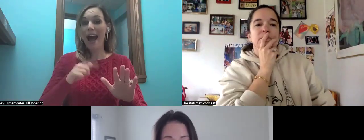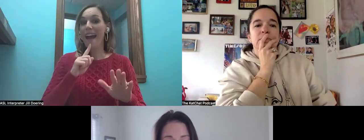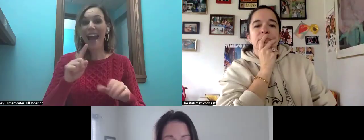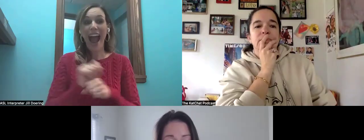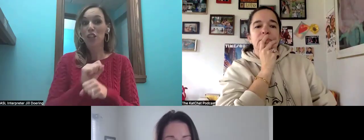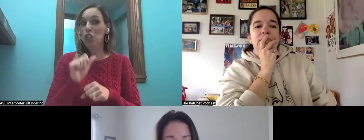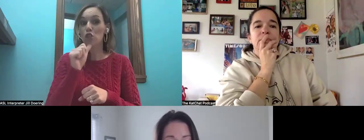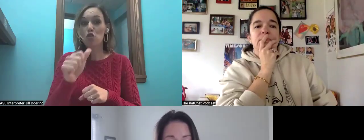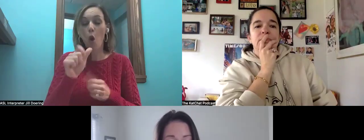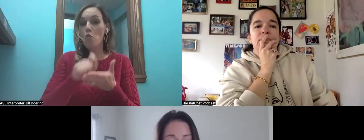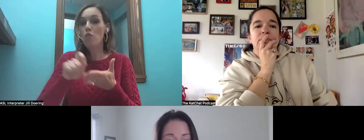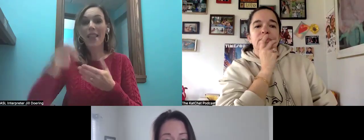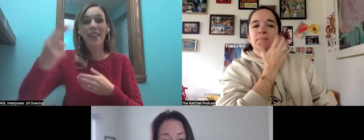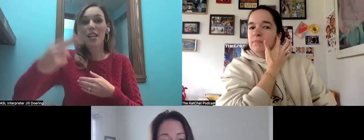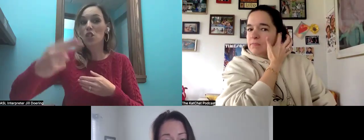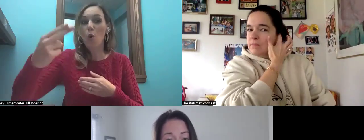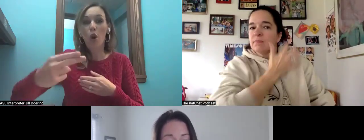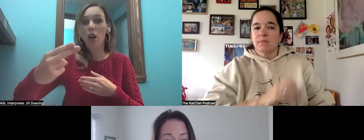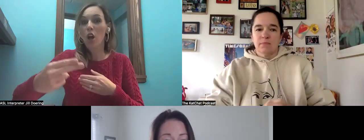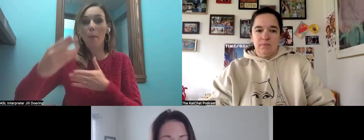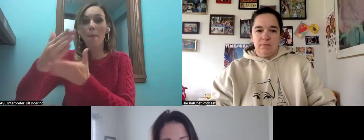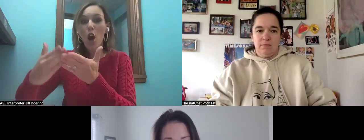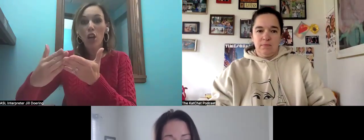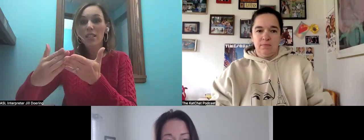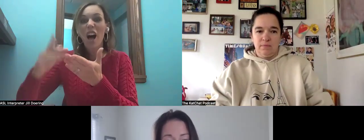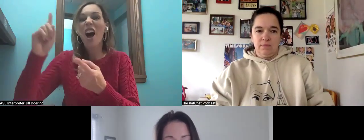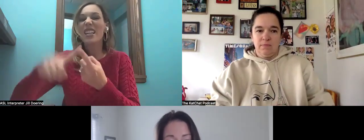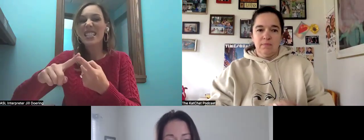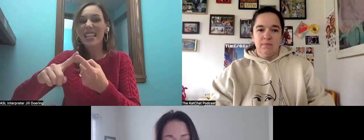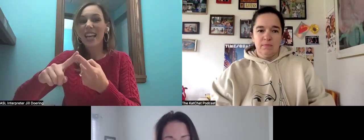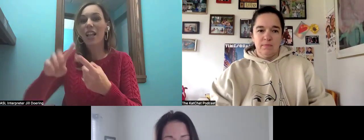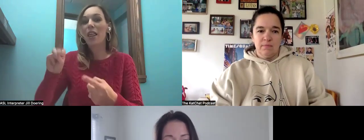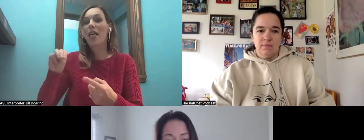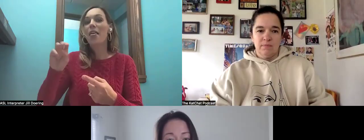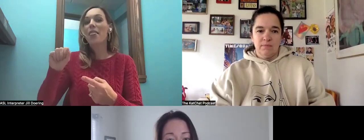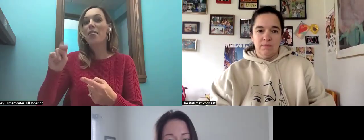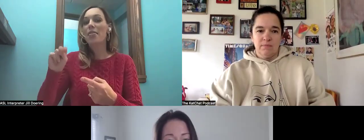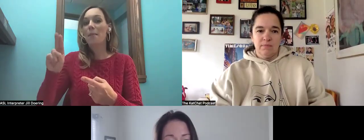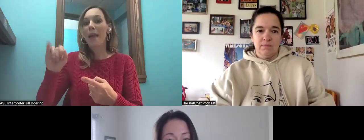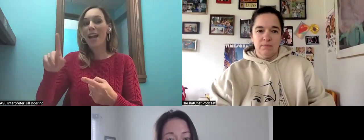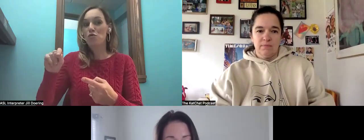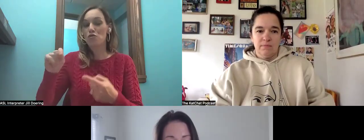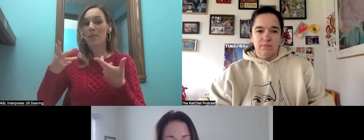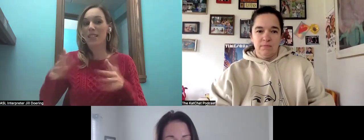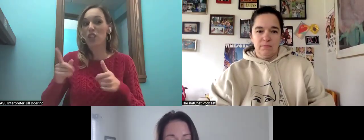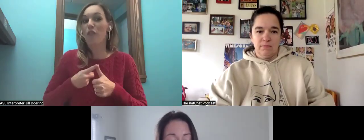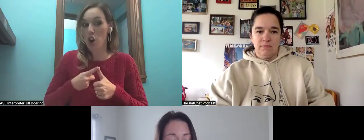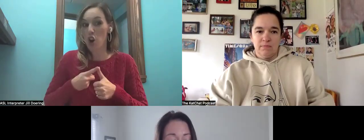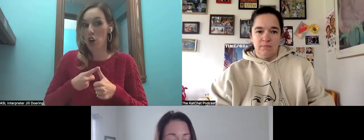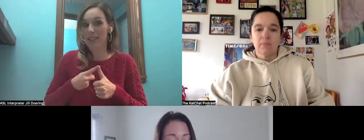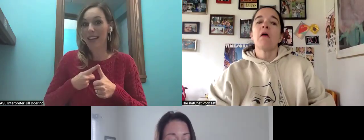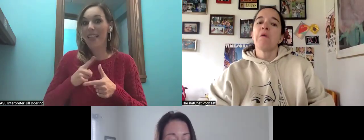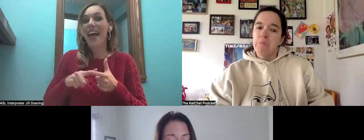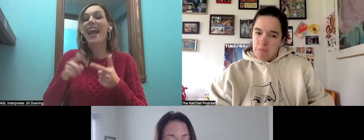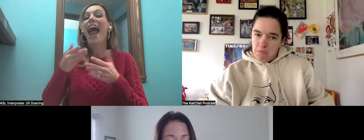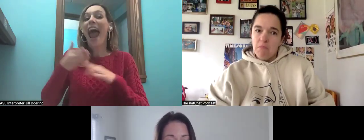of the historical scenes until the manuscript is done. Then I go in and I piece it together